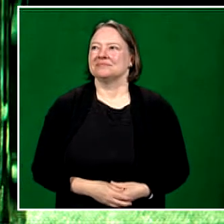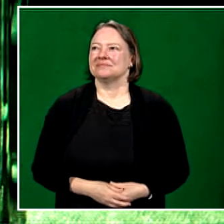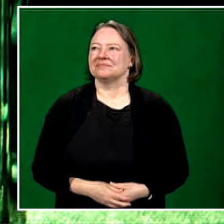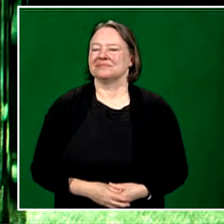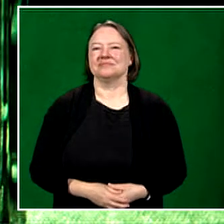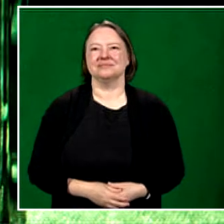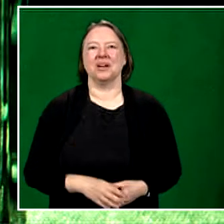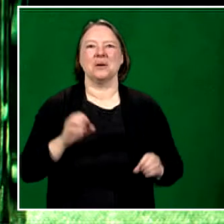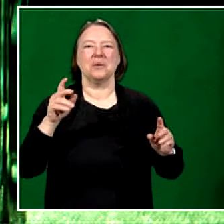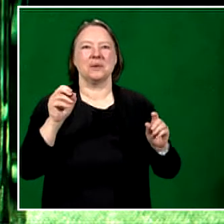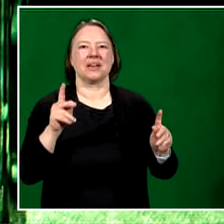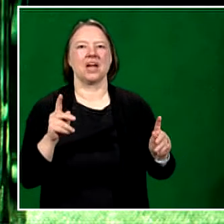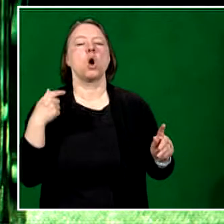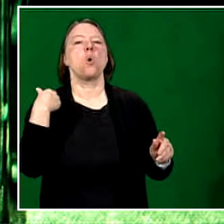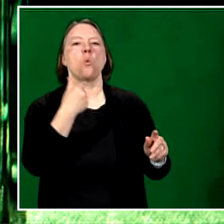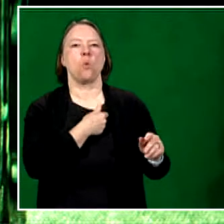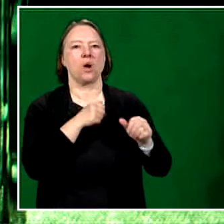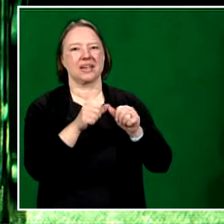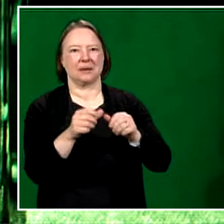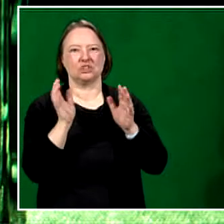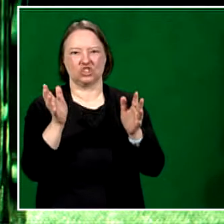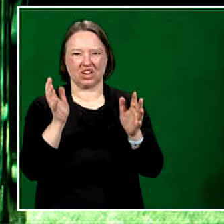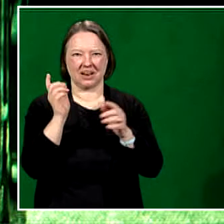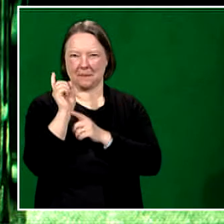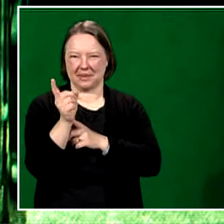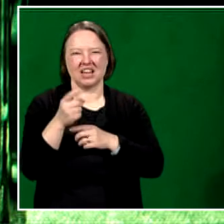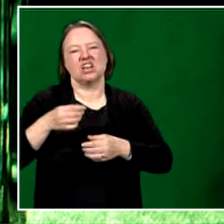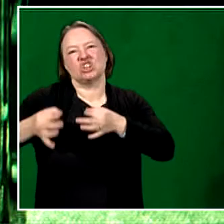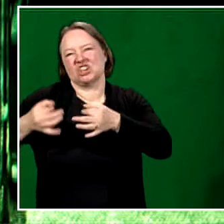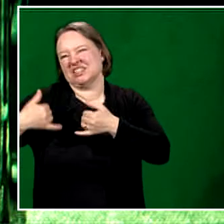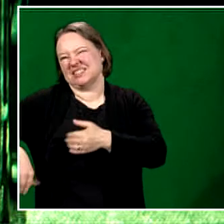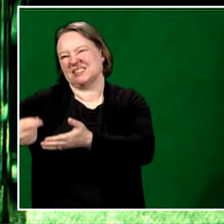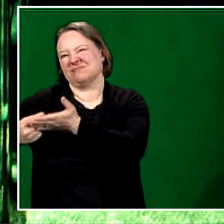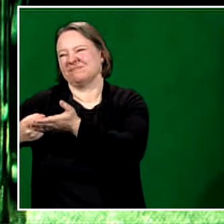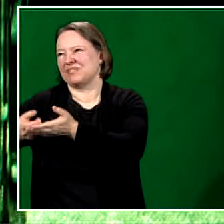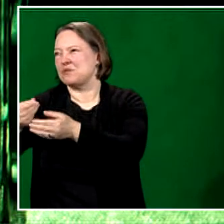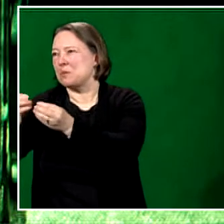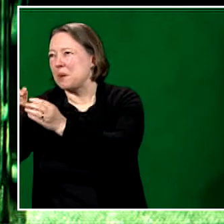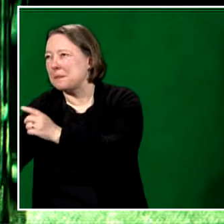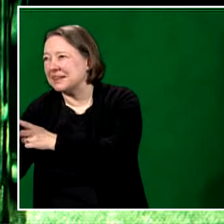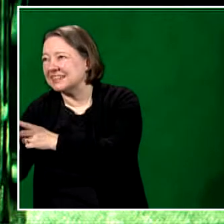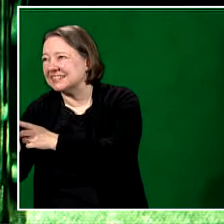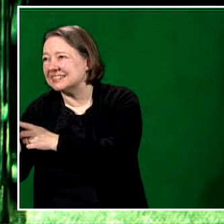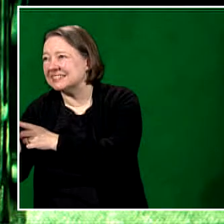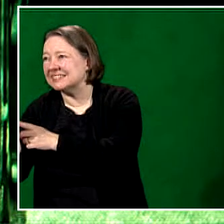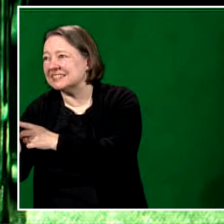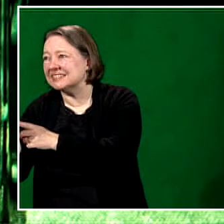Good. Okay. All right. We're going to keep chatting while the judges keep chatting. Judges, you need a couple more minutes?